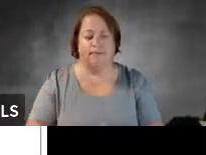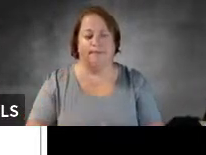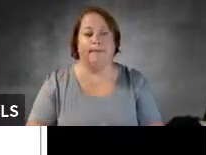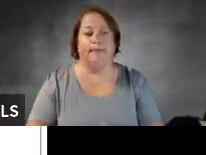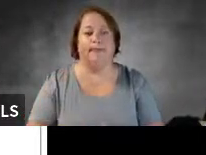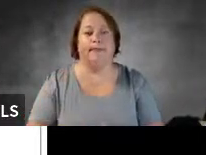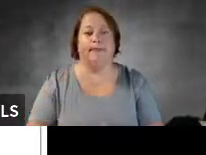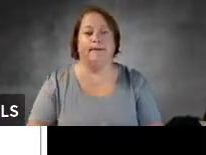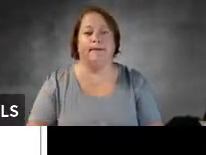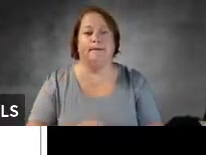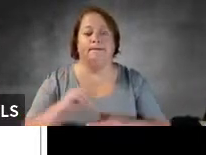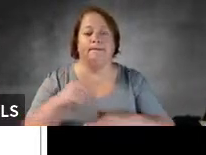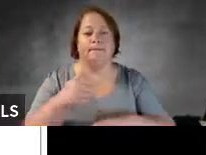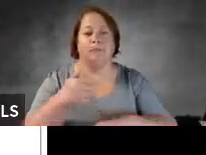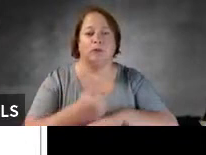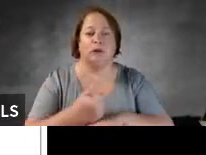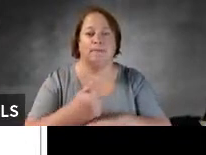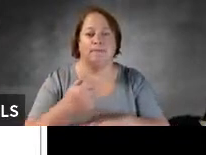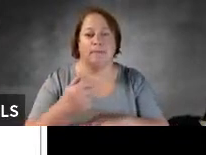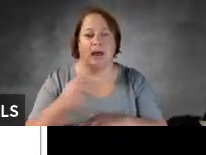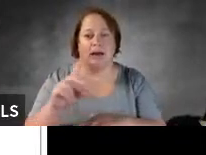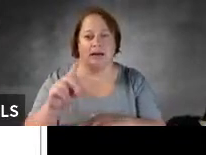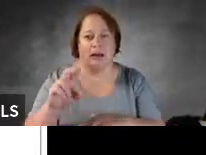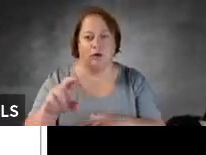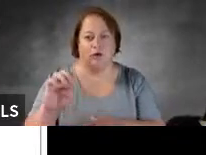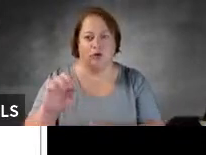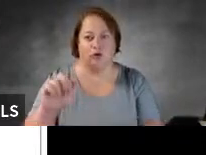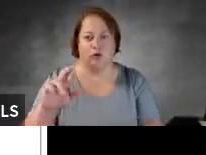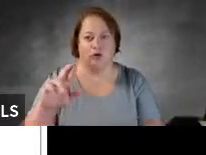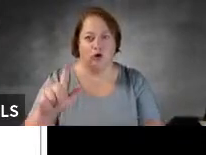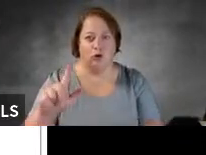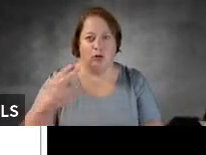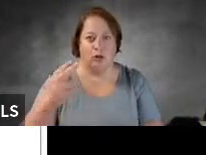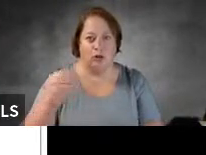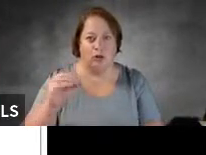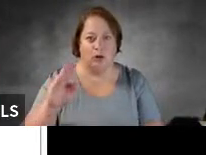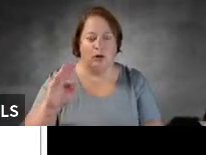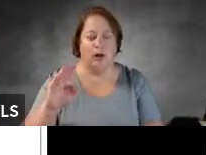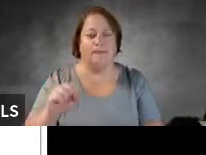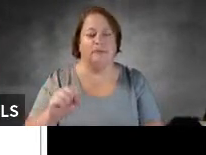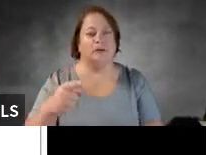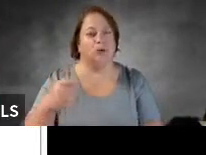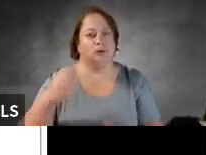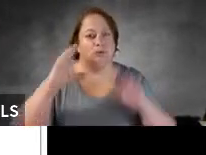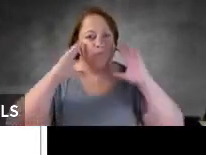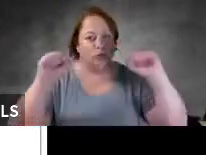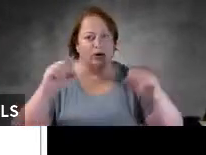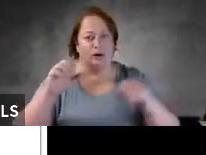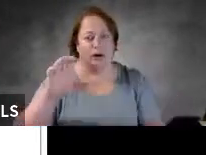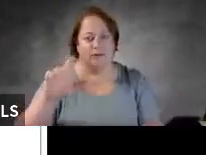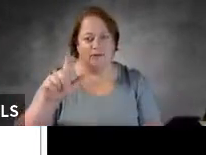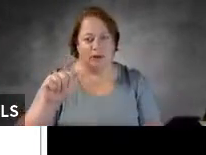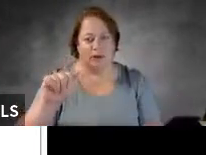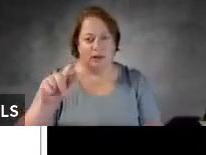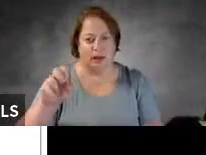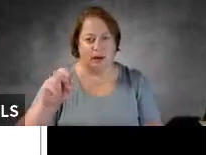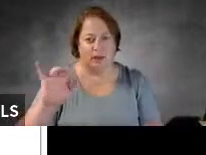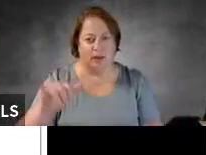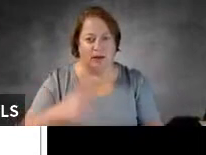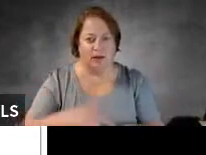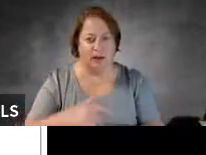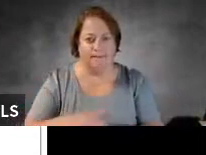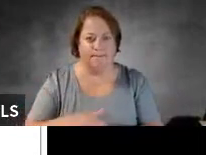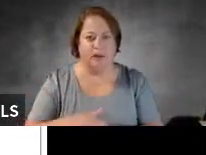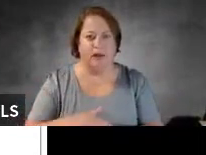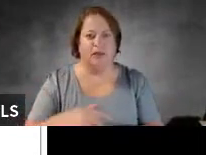late Dr. Earl Hobbs, who was the superintendent of Clayton at the time. And the committee examined service delivery models from around